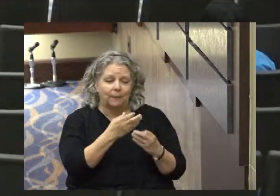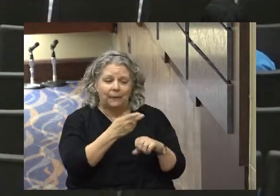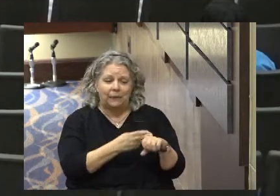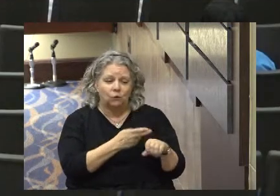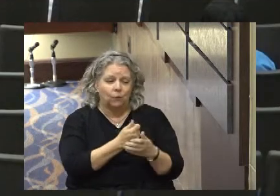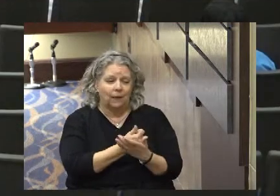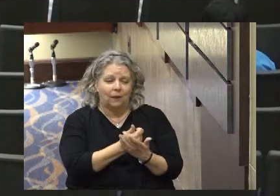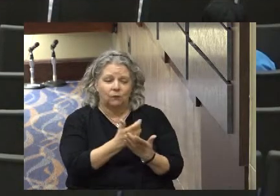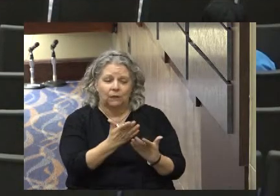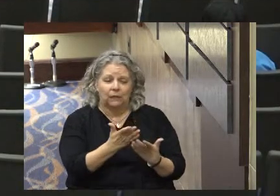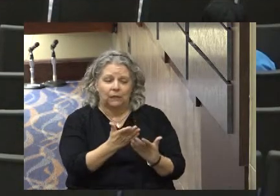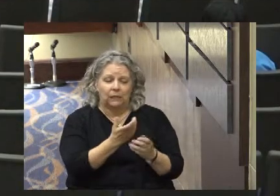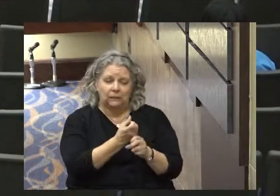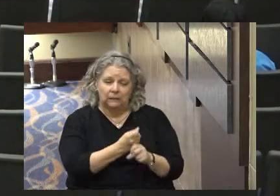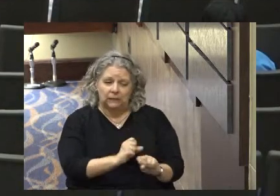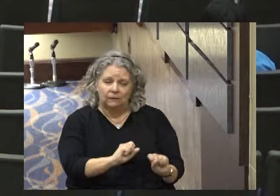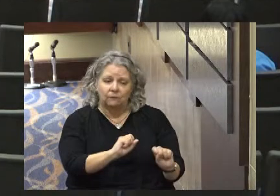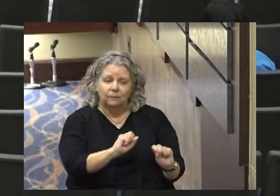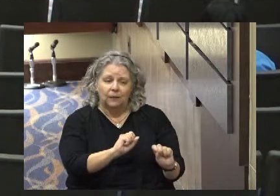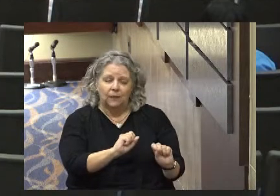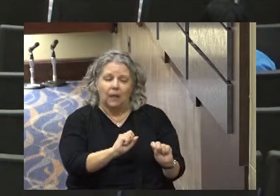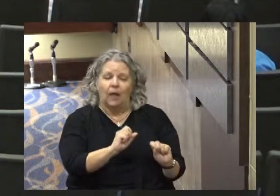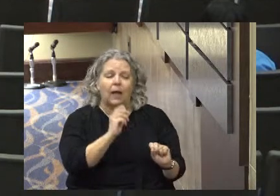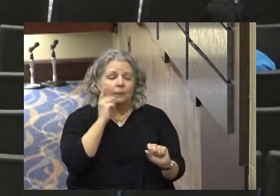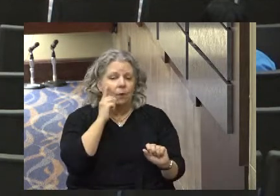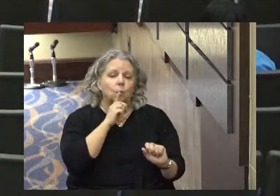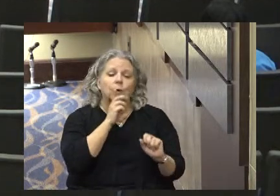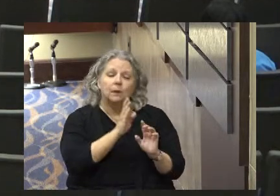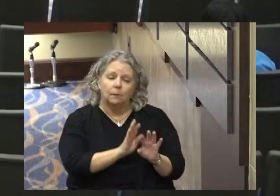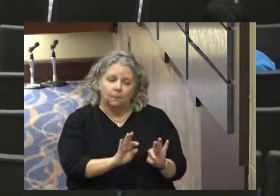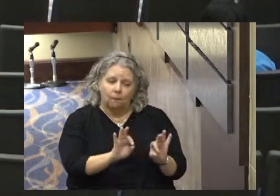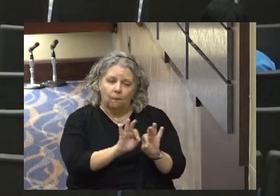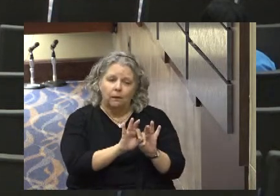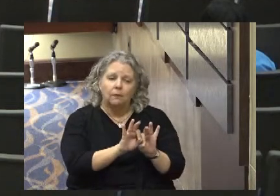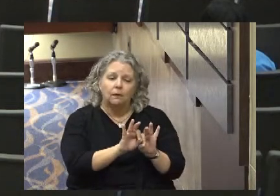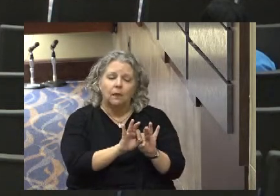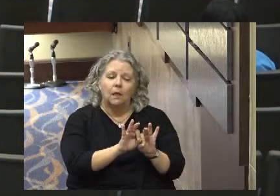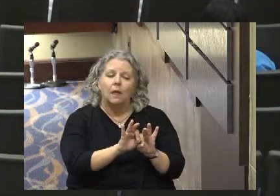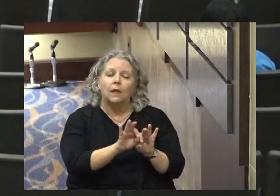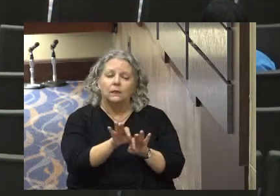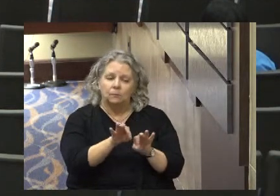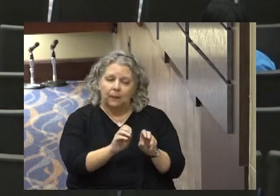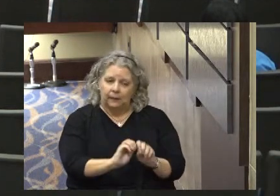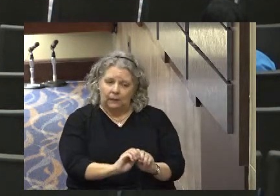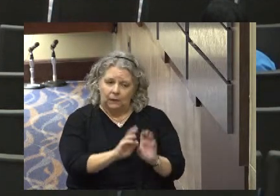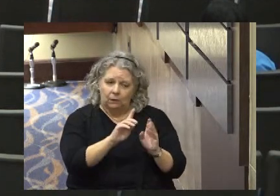secure. And I thought it was important that they make that clear in what this looks like in the move,